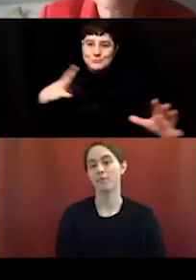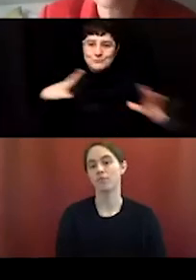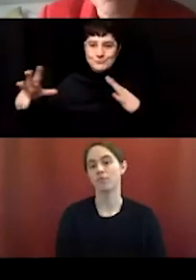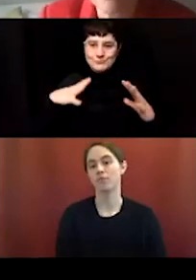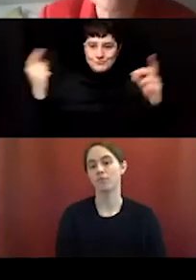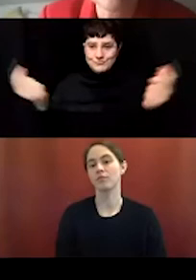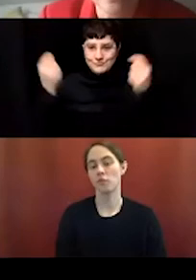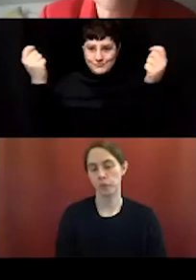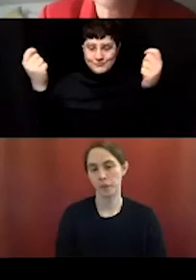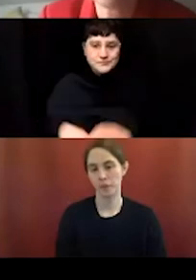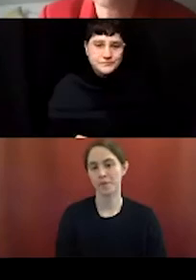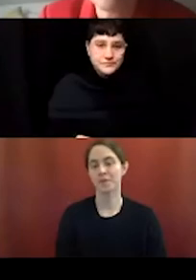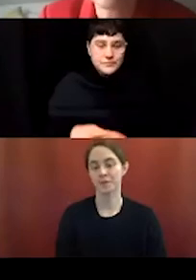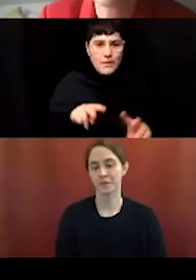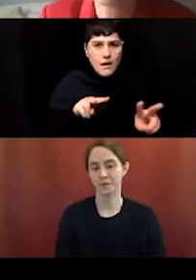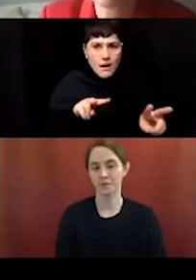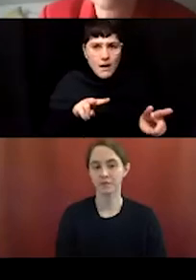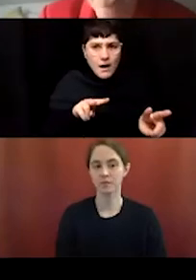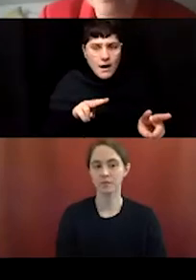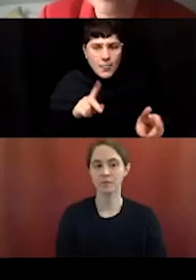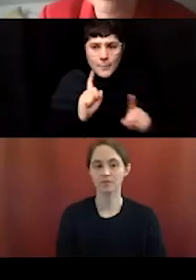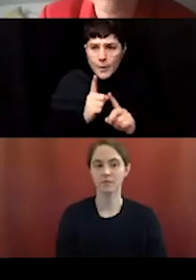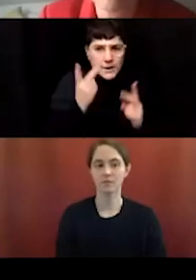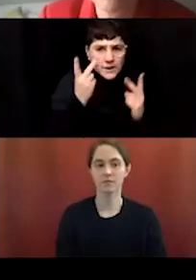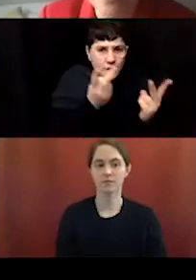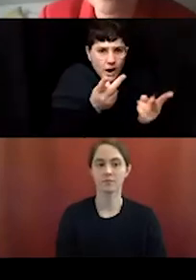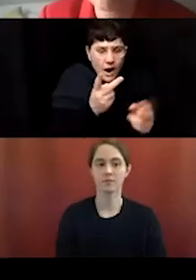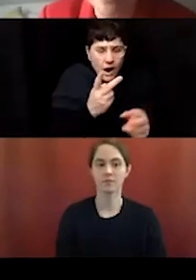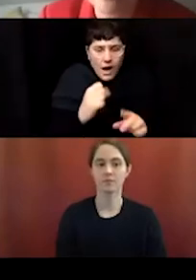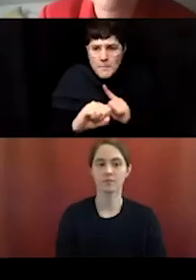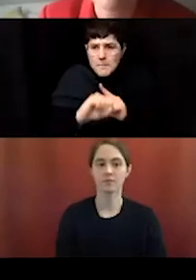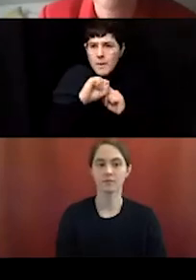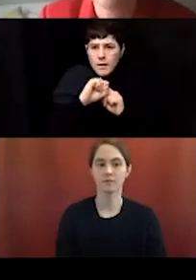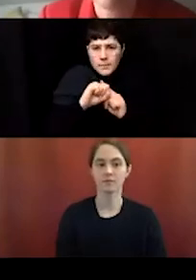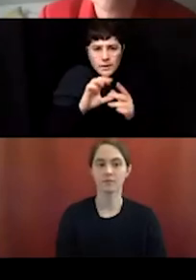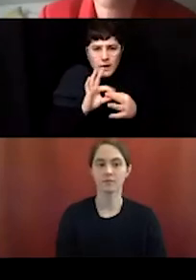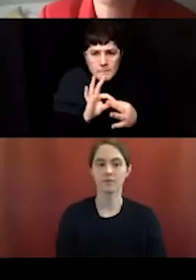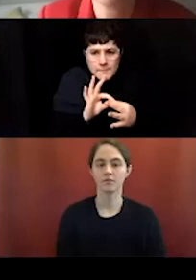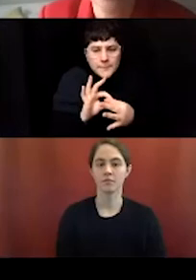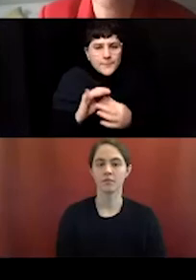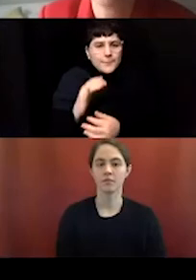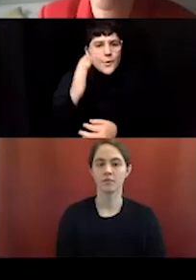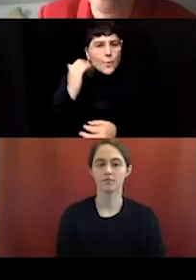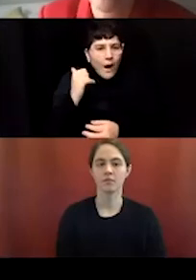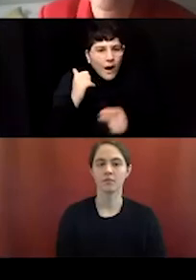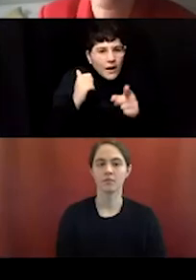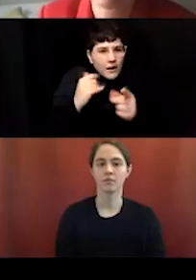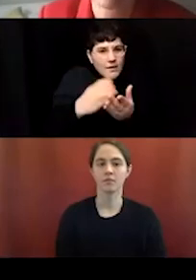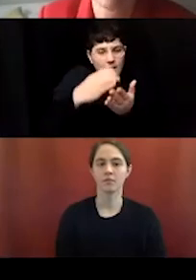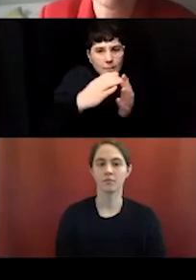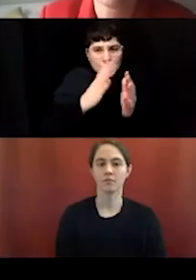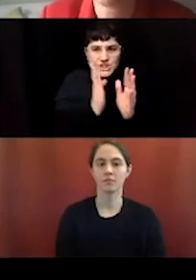when I saw it, I was immediately struck and blown away by the very sharp